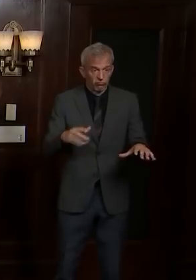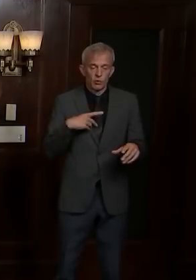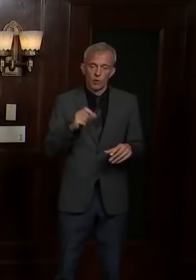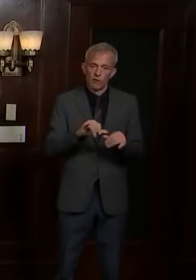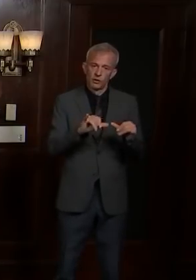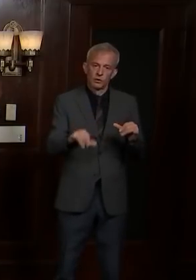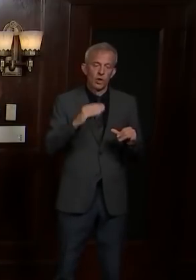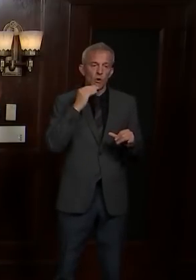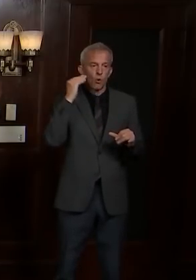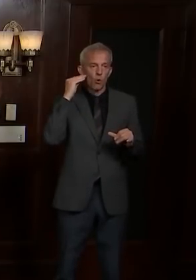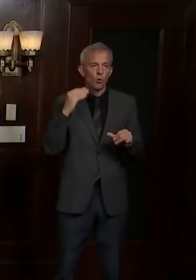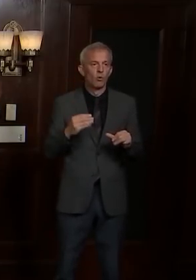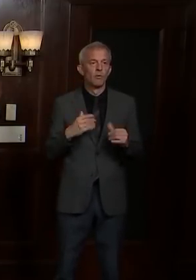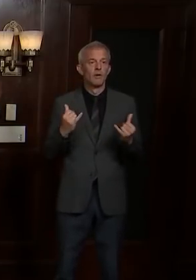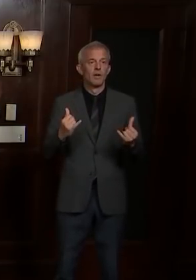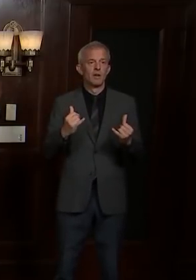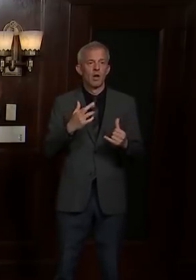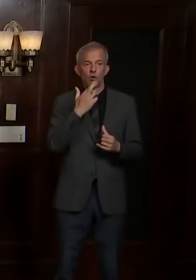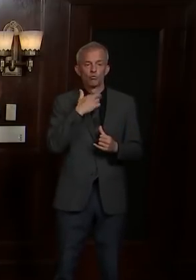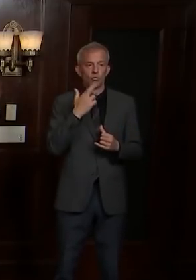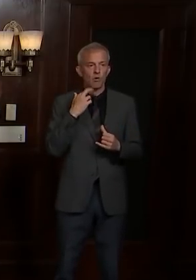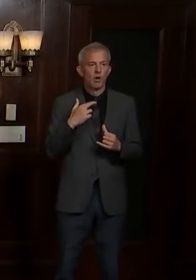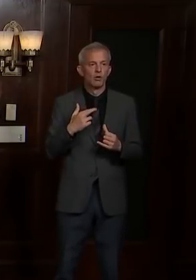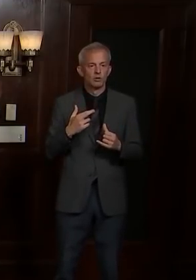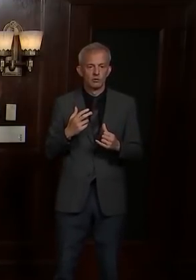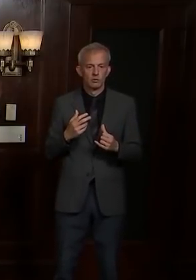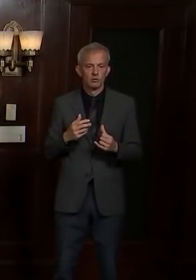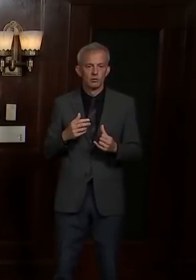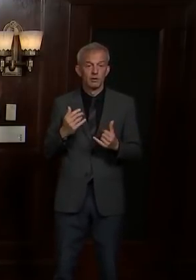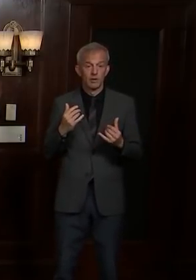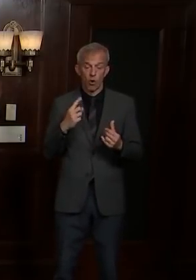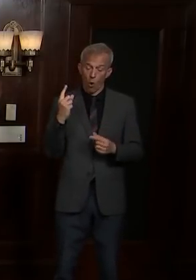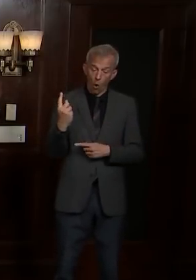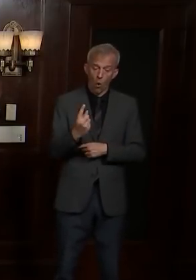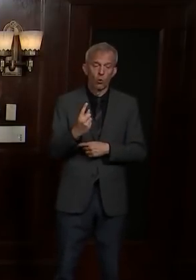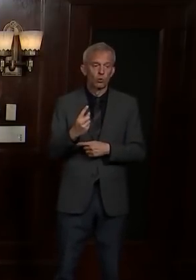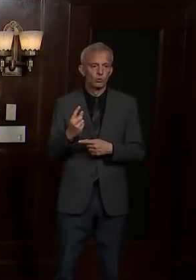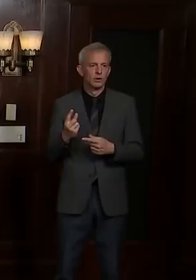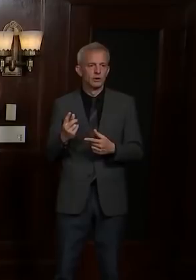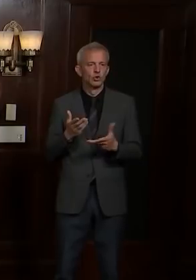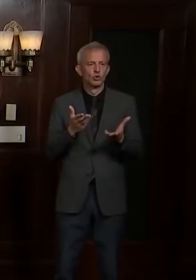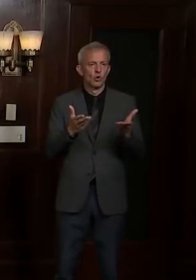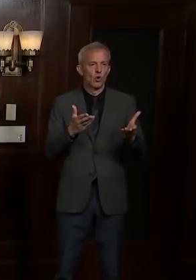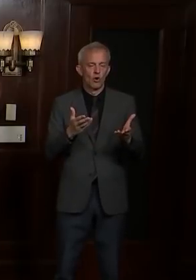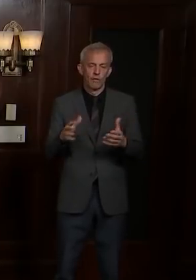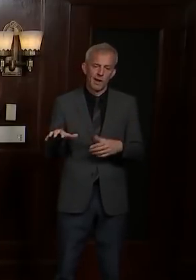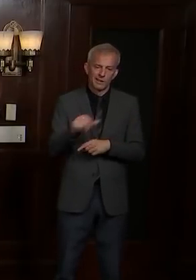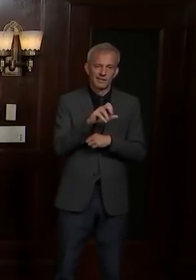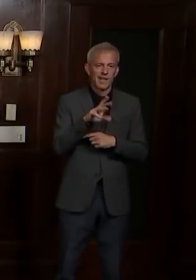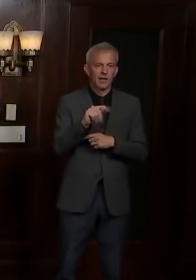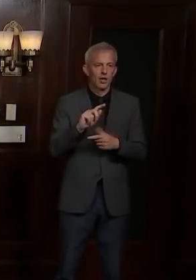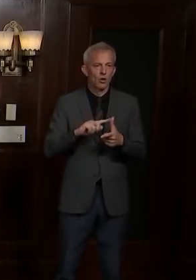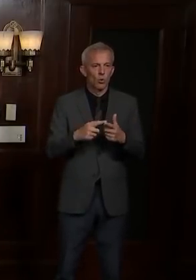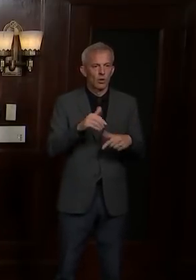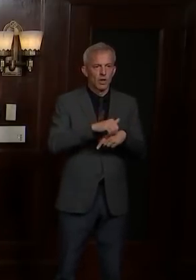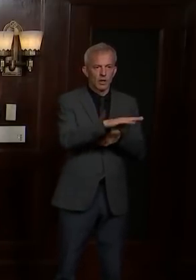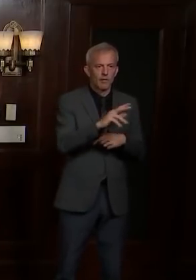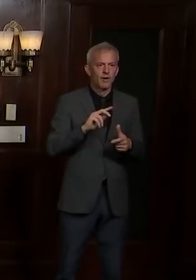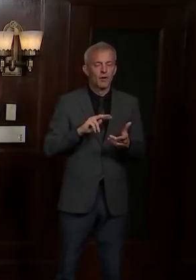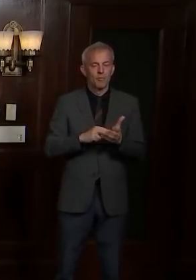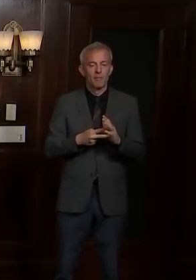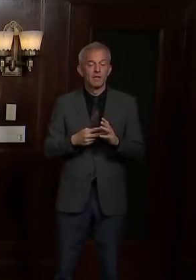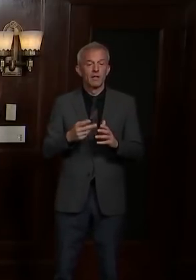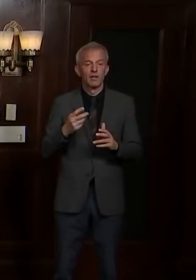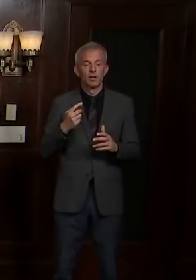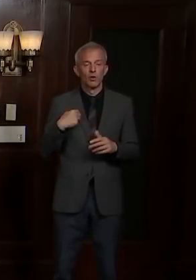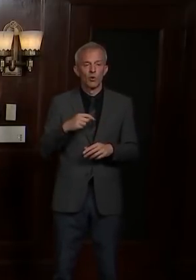with restaurants now exclusively serving takeout and delivery, that shift means that we need fewer parking spots, but more quick